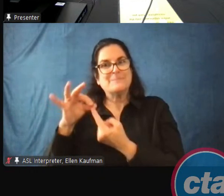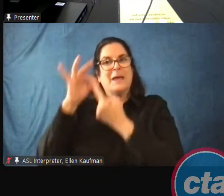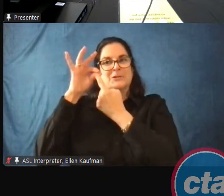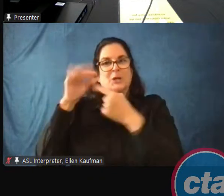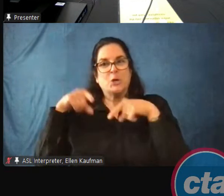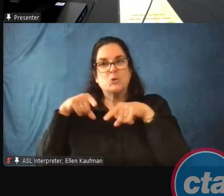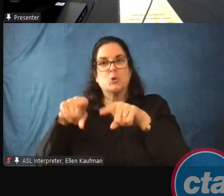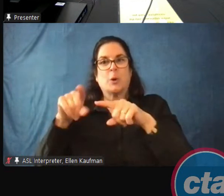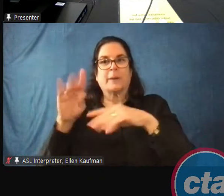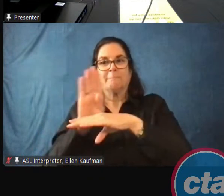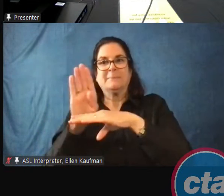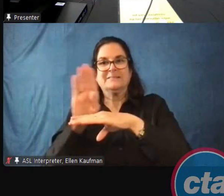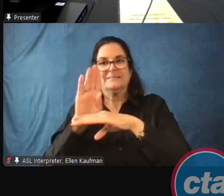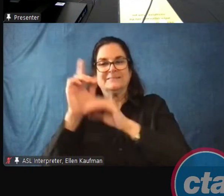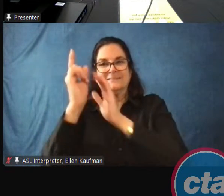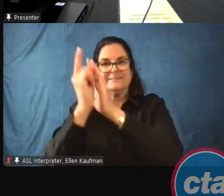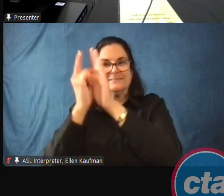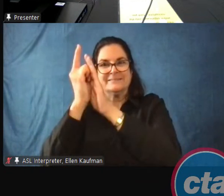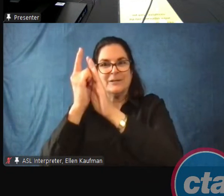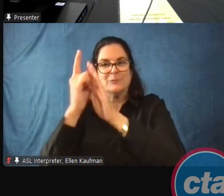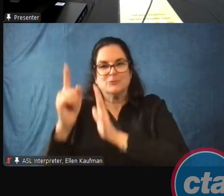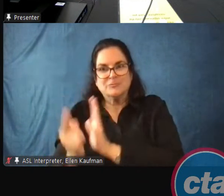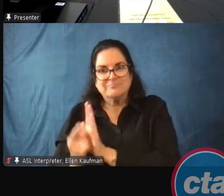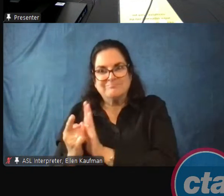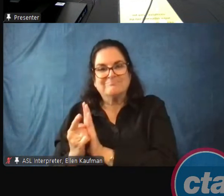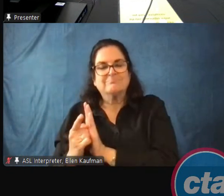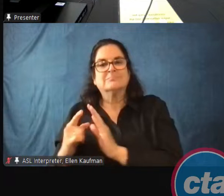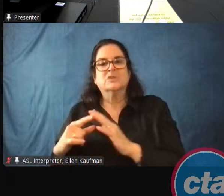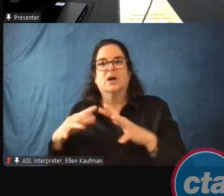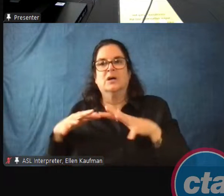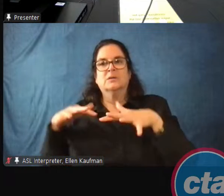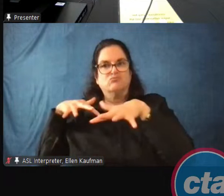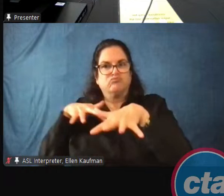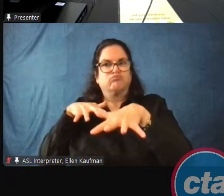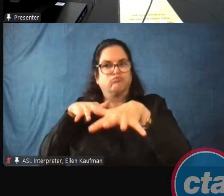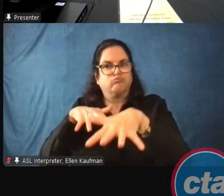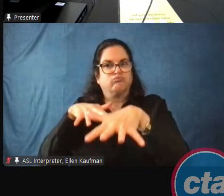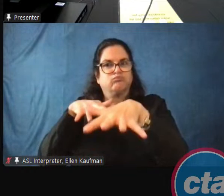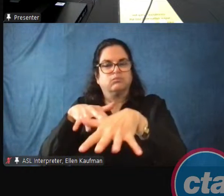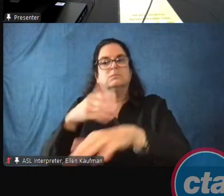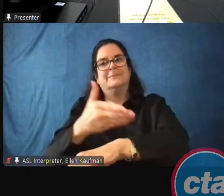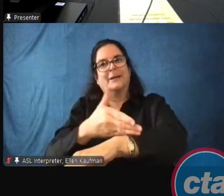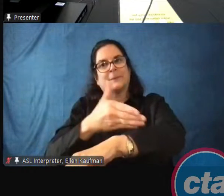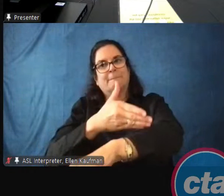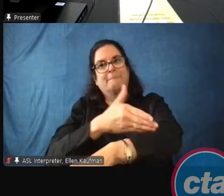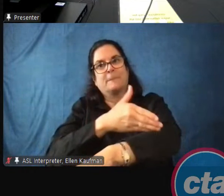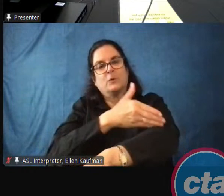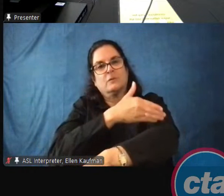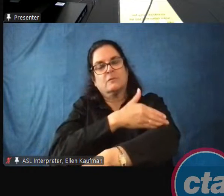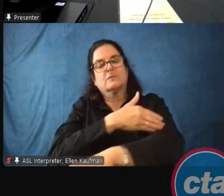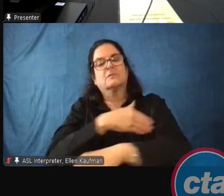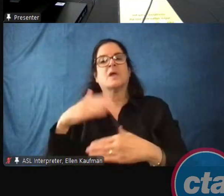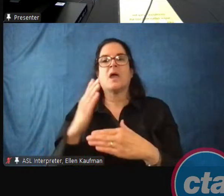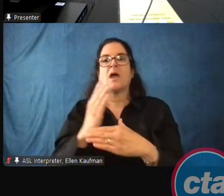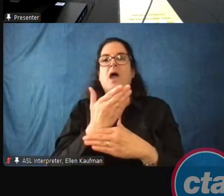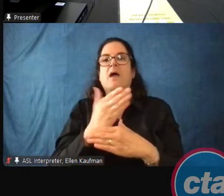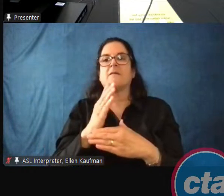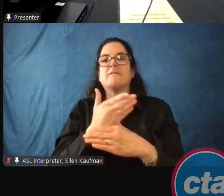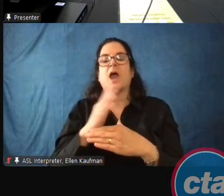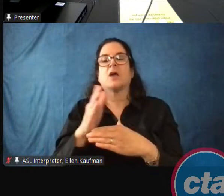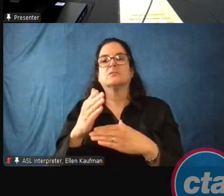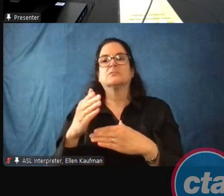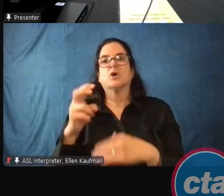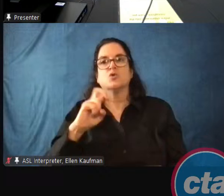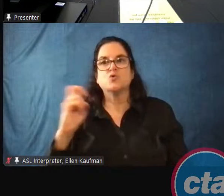a lot of the congestion improvements with improved average travel time,